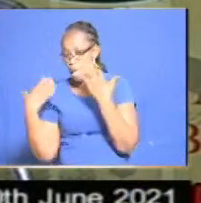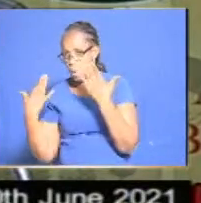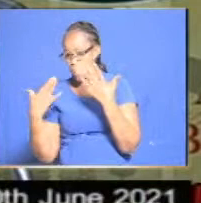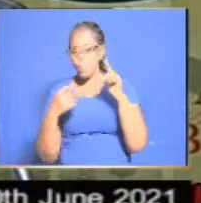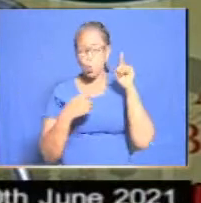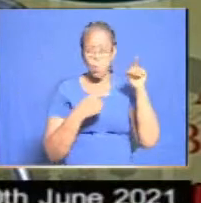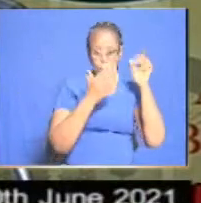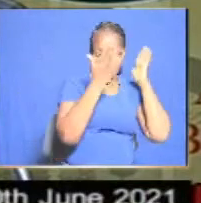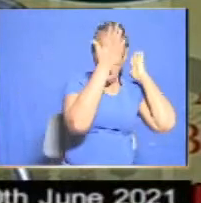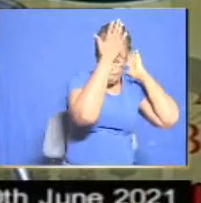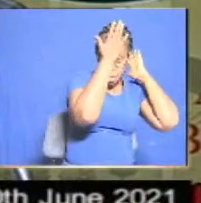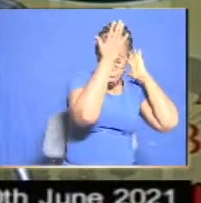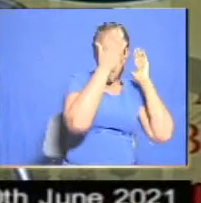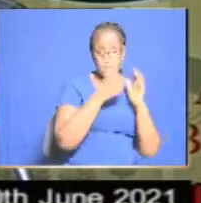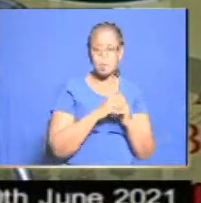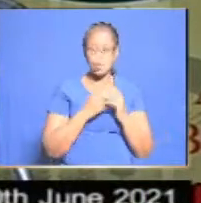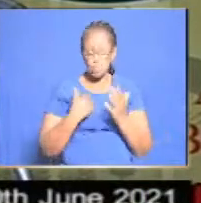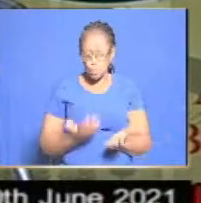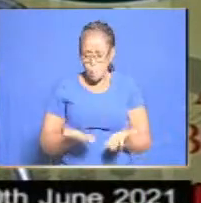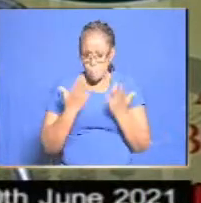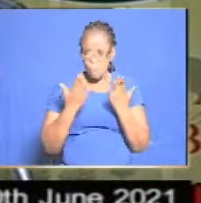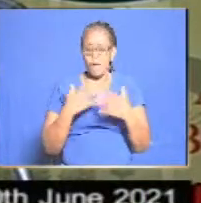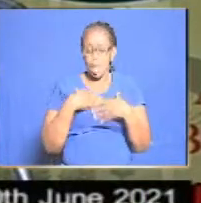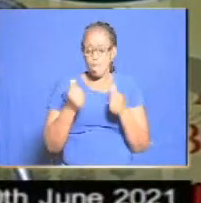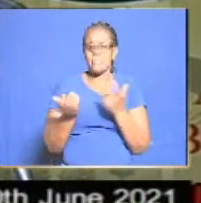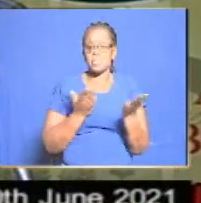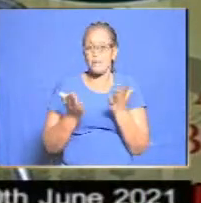Further, to improve health service delivery,